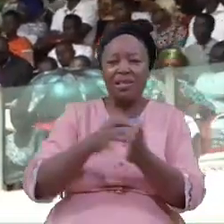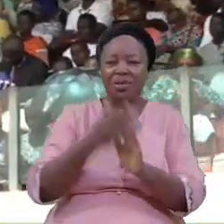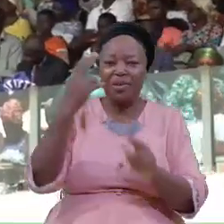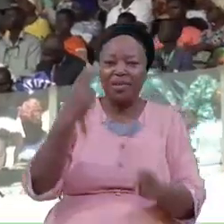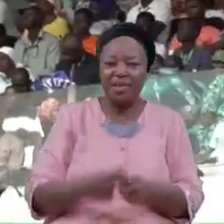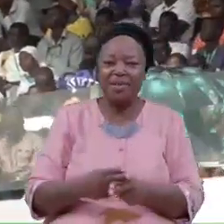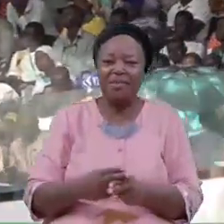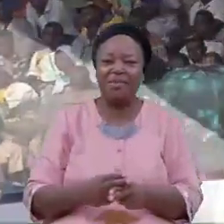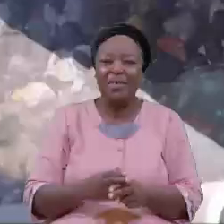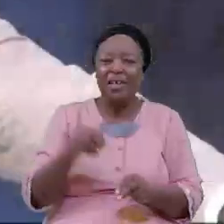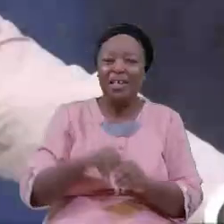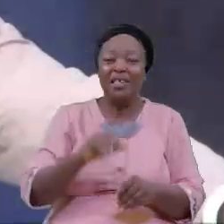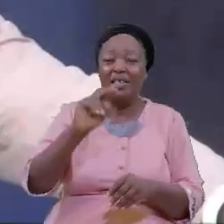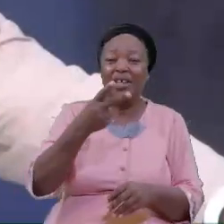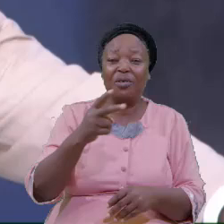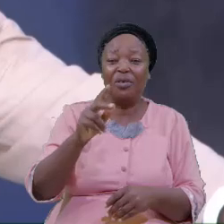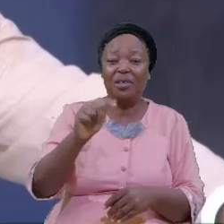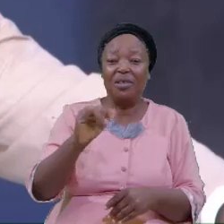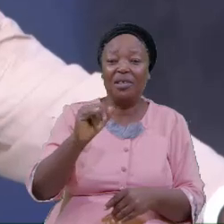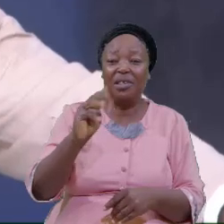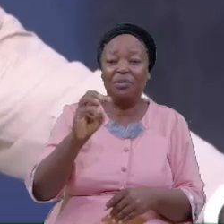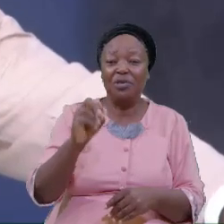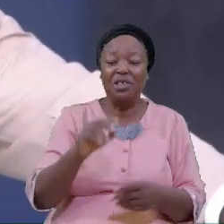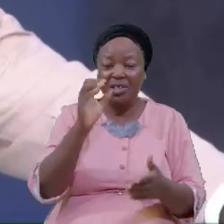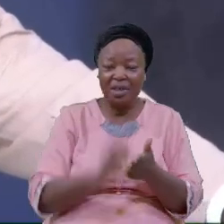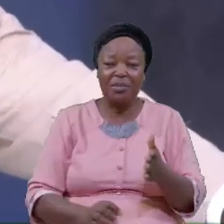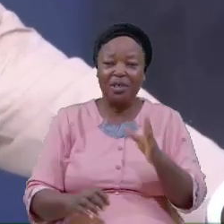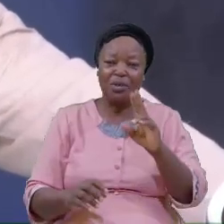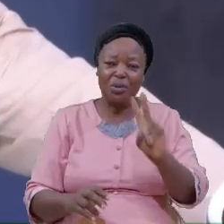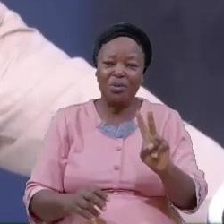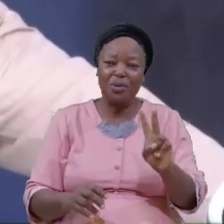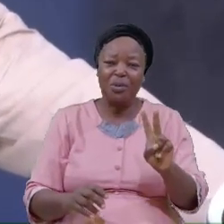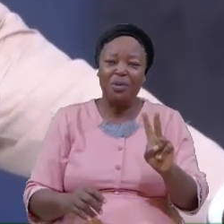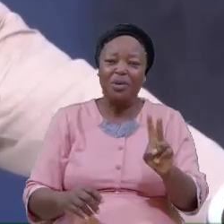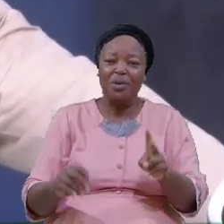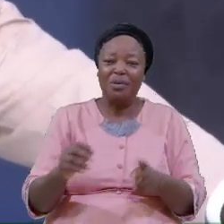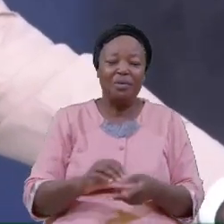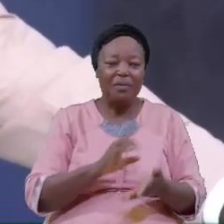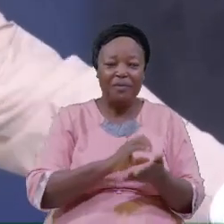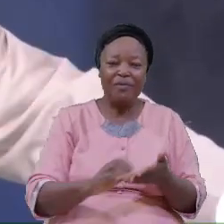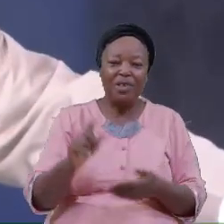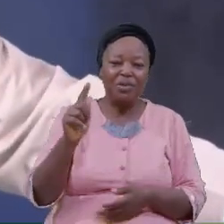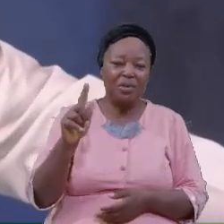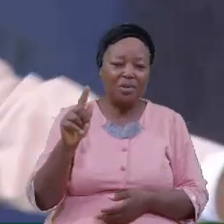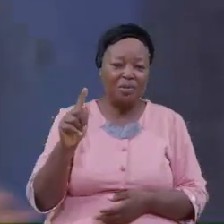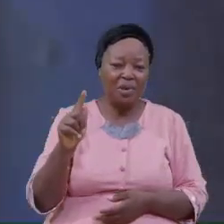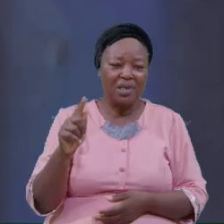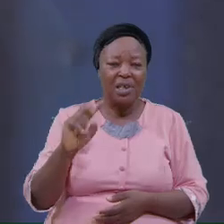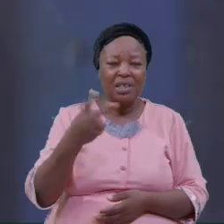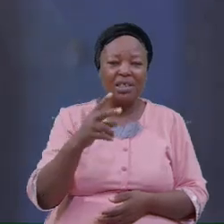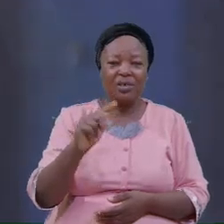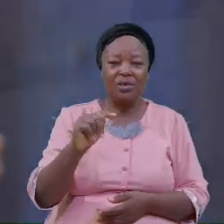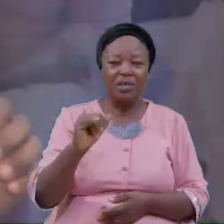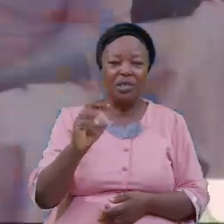2 Timothy chapter 2, I'm reading from verse 21. 2 Timothy chapter